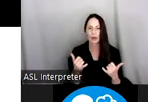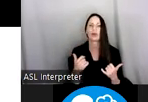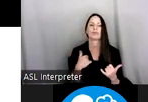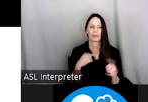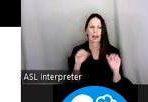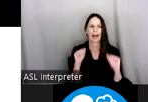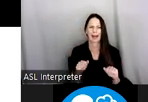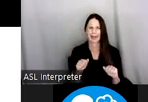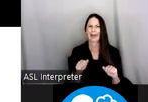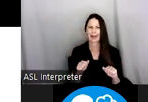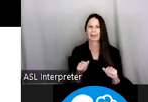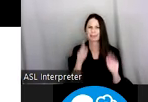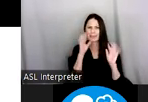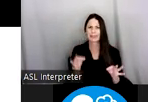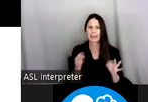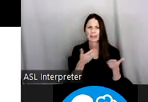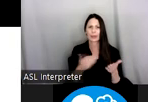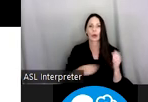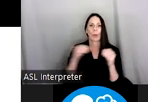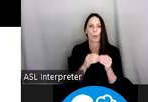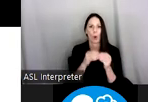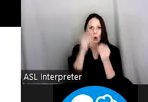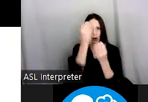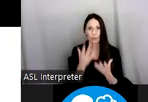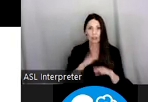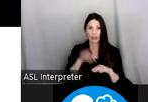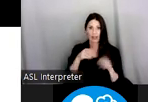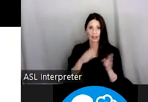bring more information on this plan back to BHAAC.